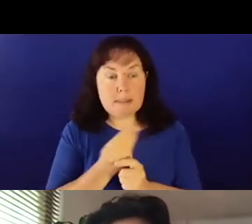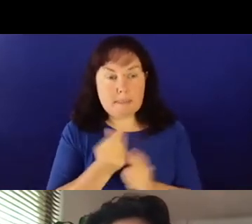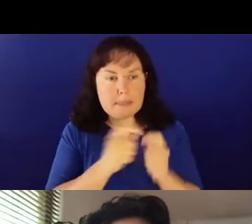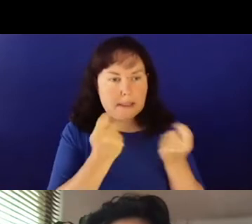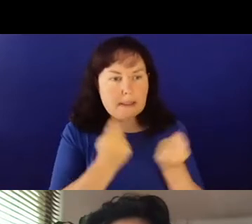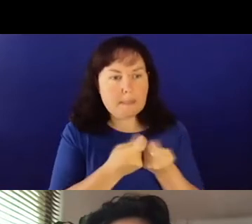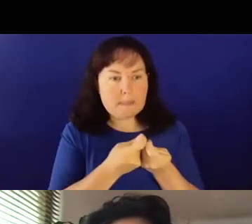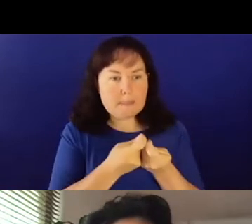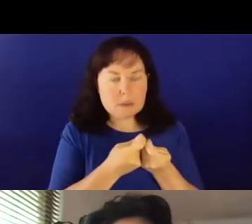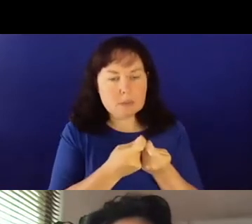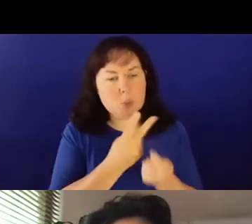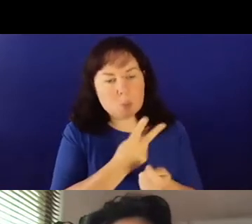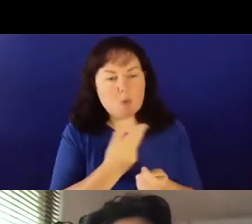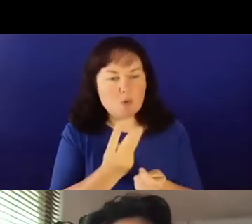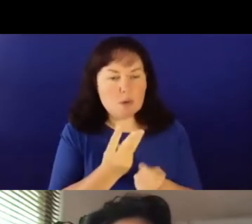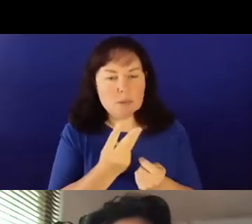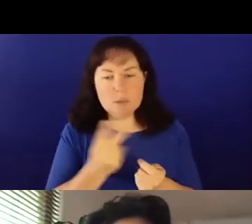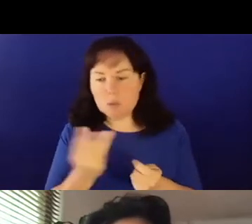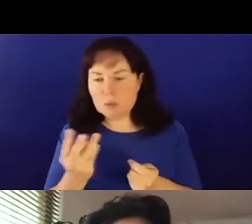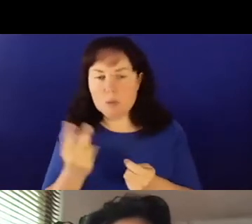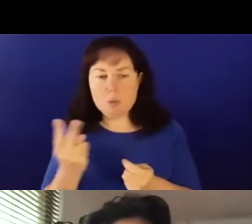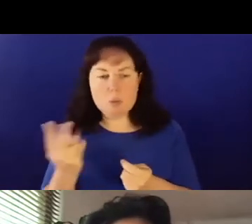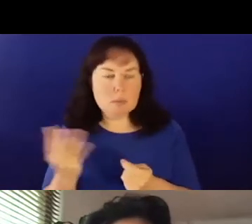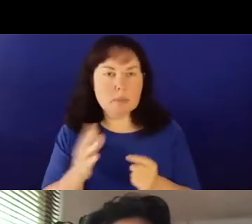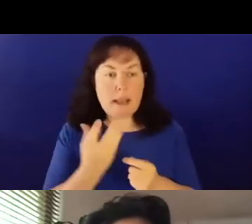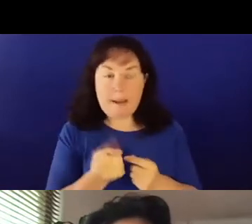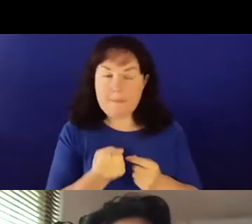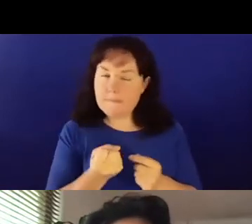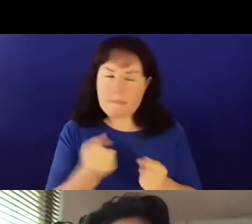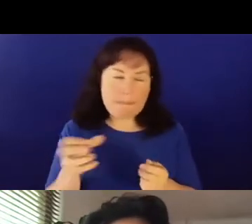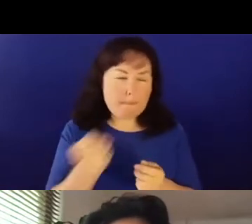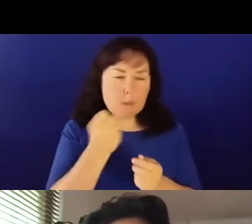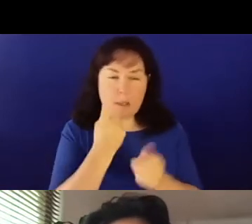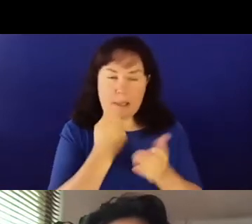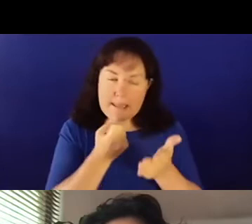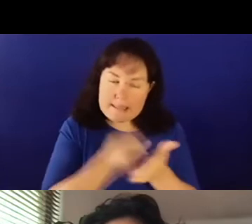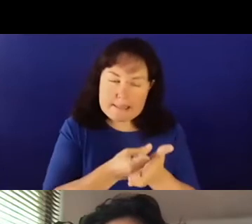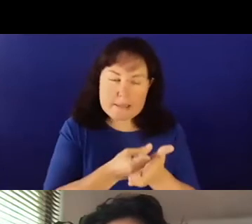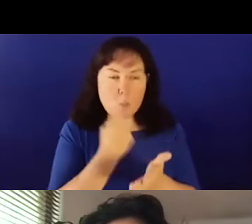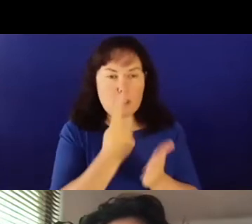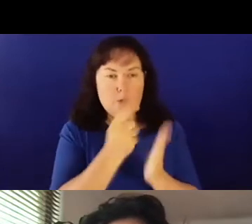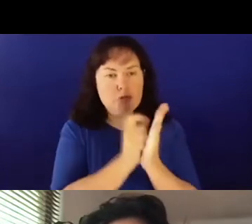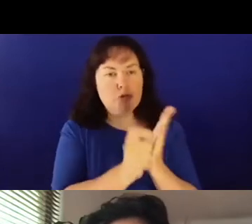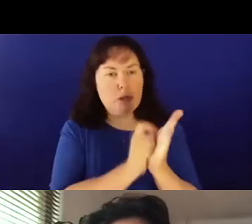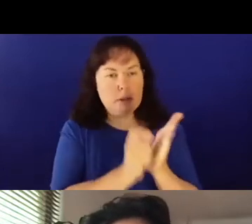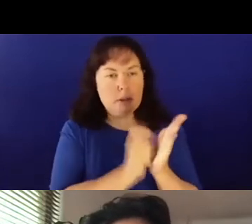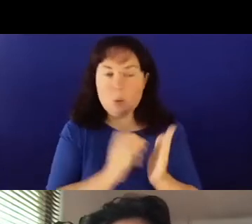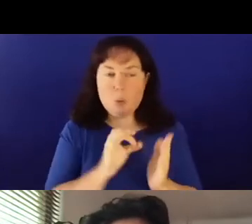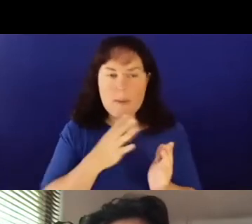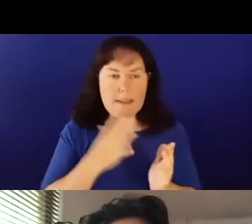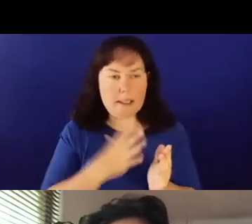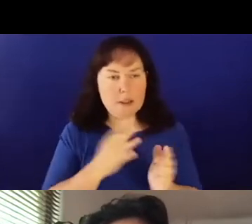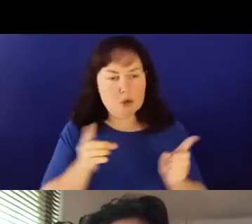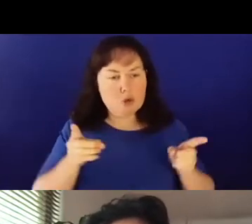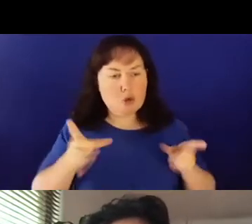3 amount. You do need to have at least one writer on the team. However, you don't need a director or producer. You need at least one of those